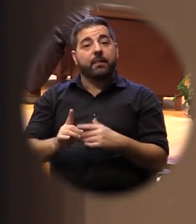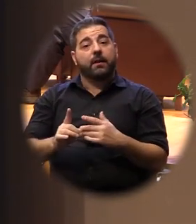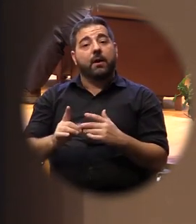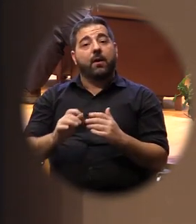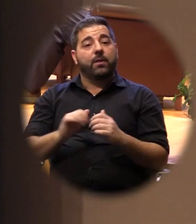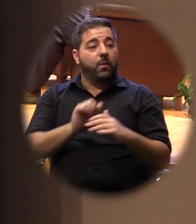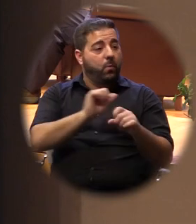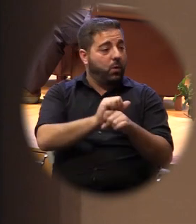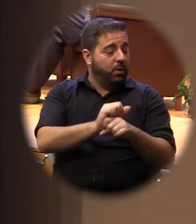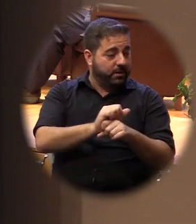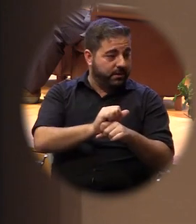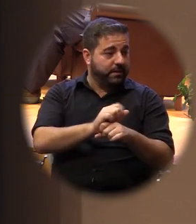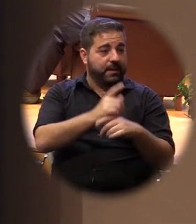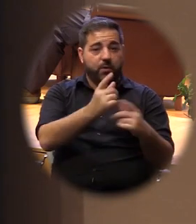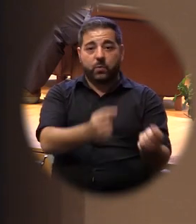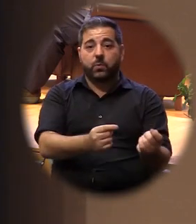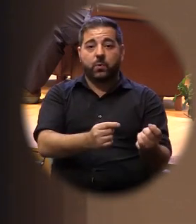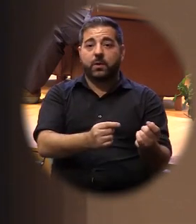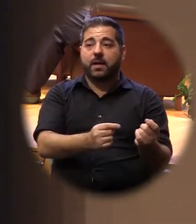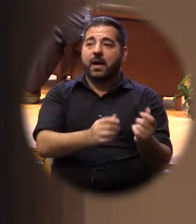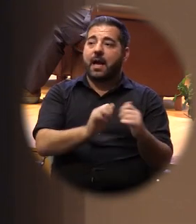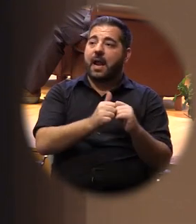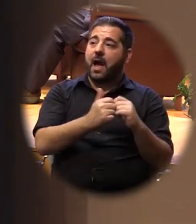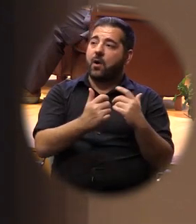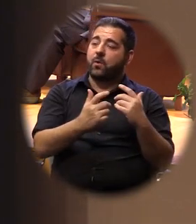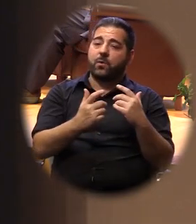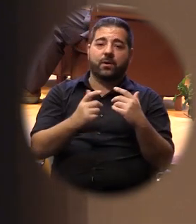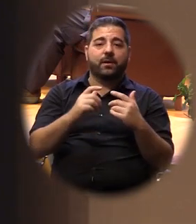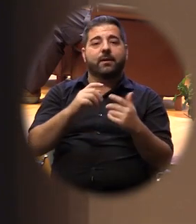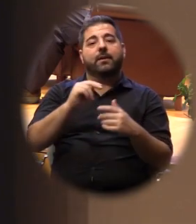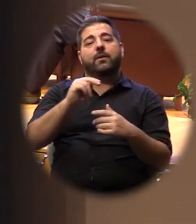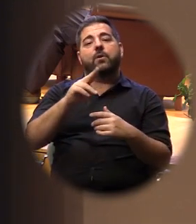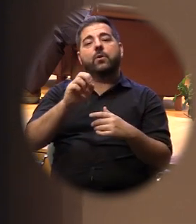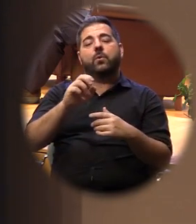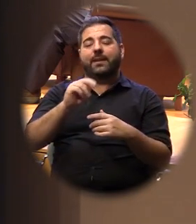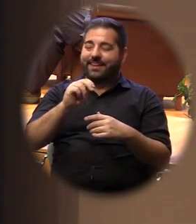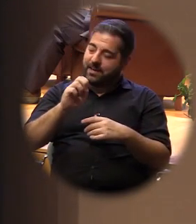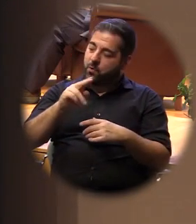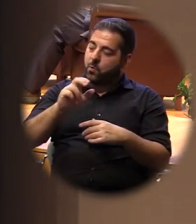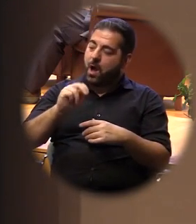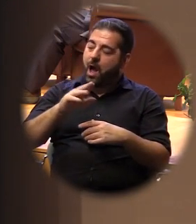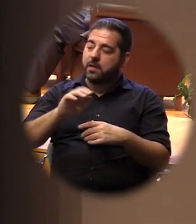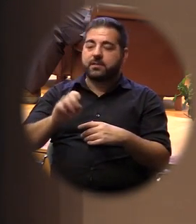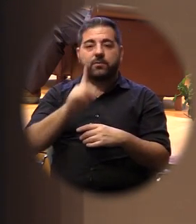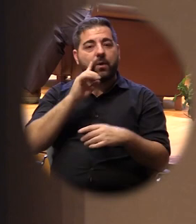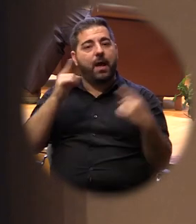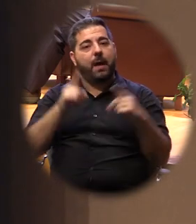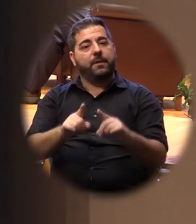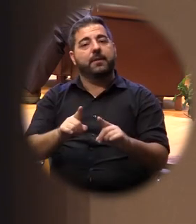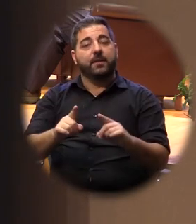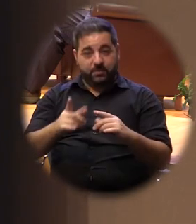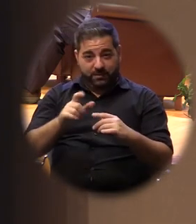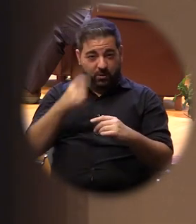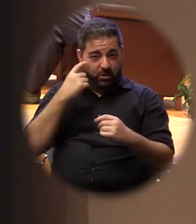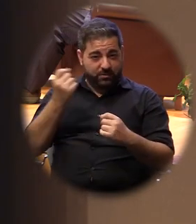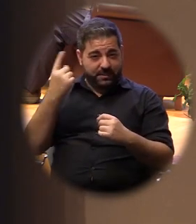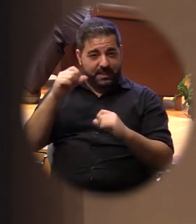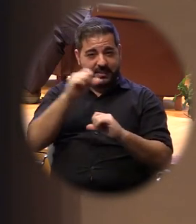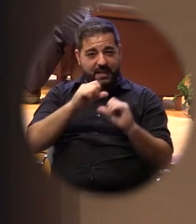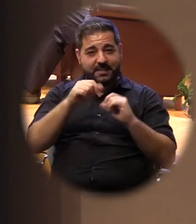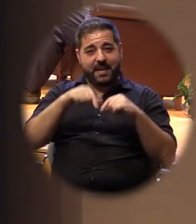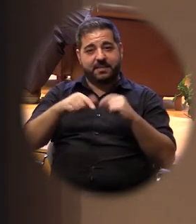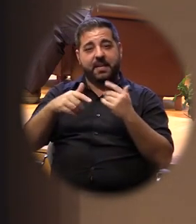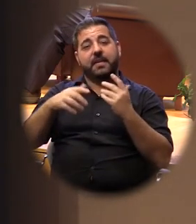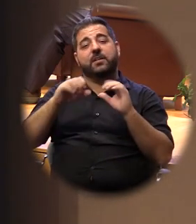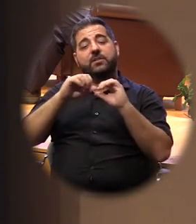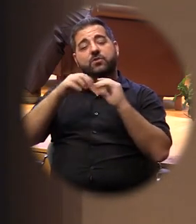they go out of being, and how new ones come. So science, understanding science as a social process,